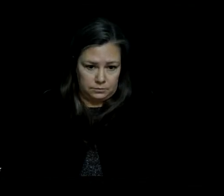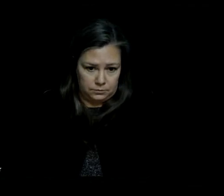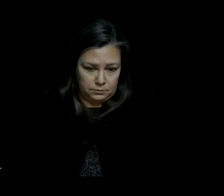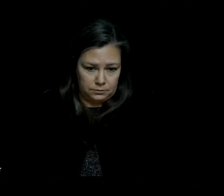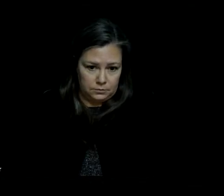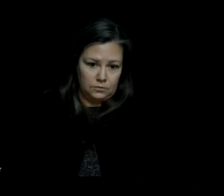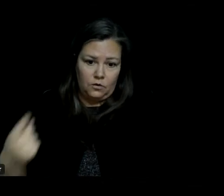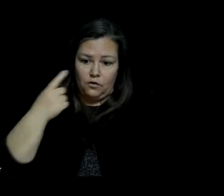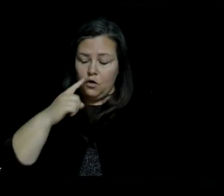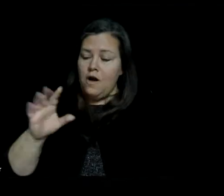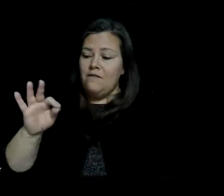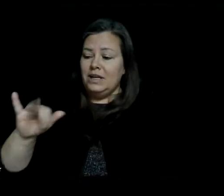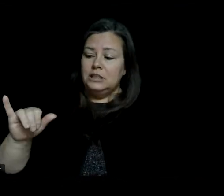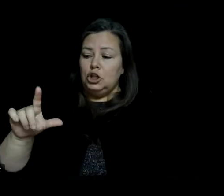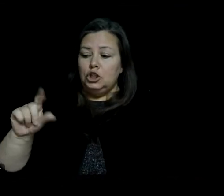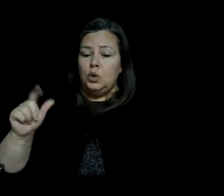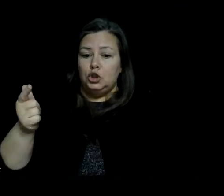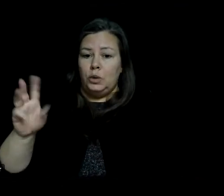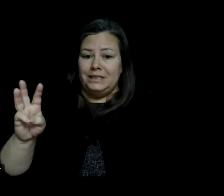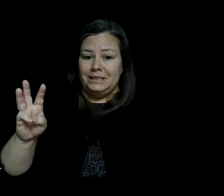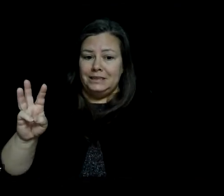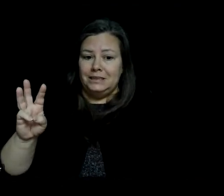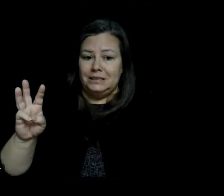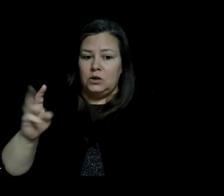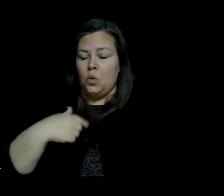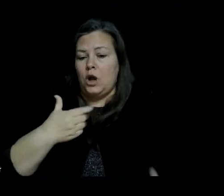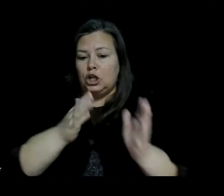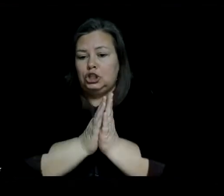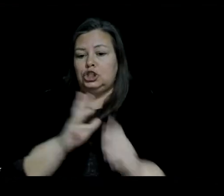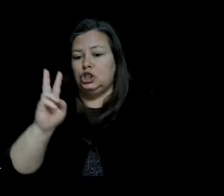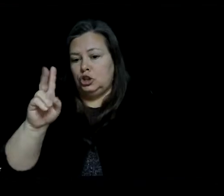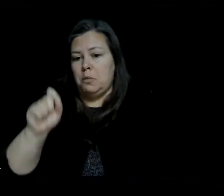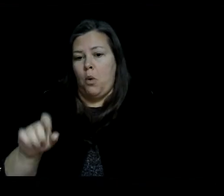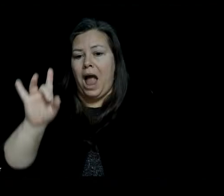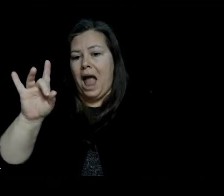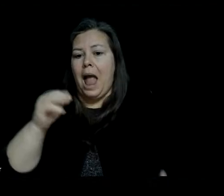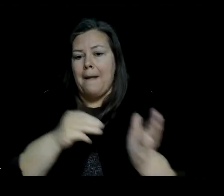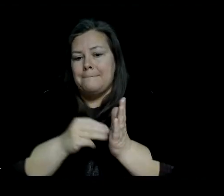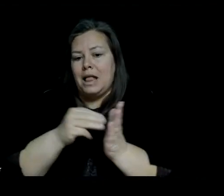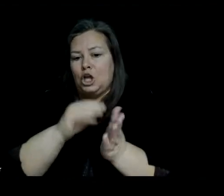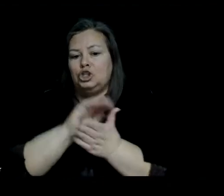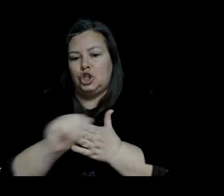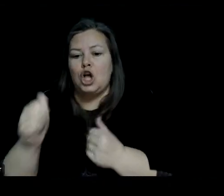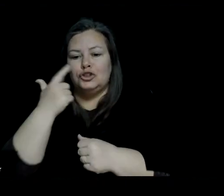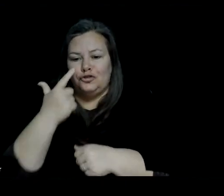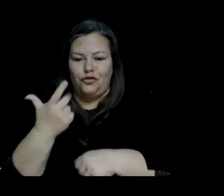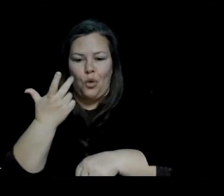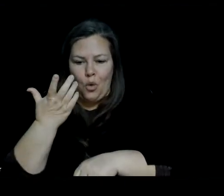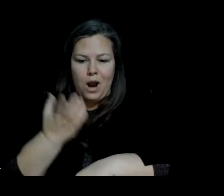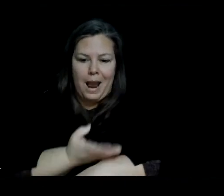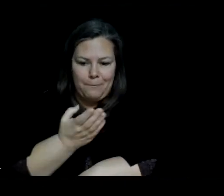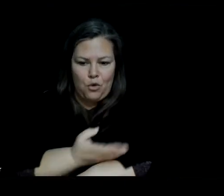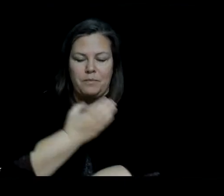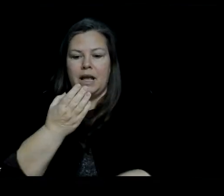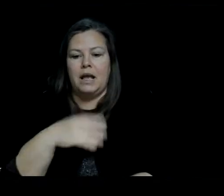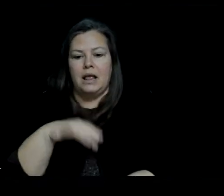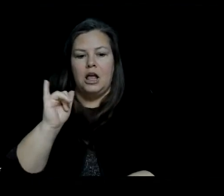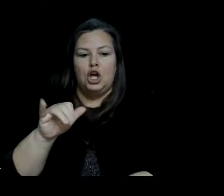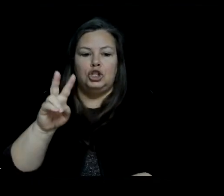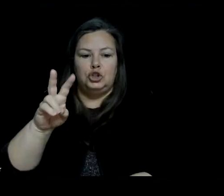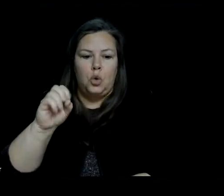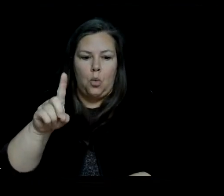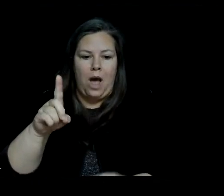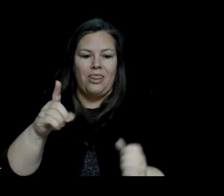For fiscal year 2026, the agency requests $2.8 million in capital improvements, including about